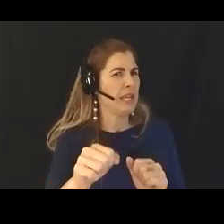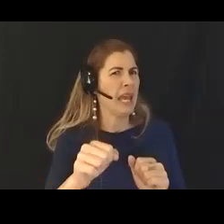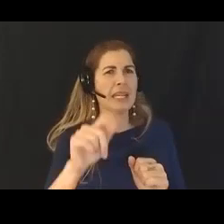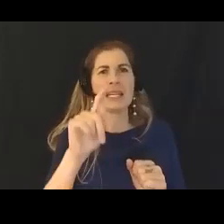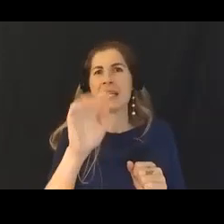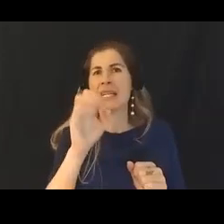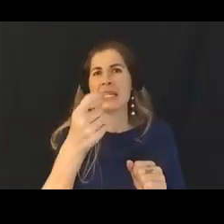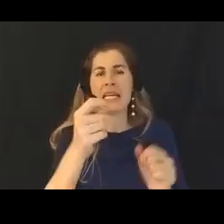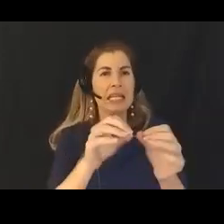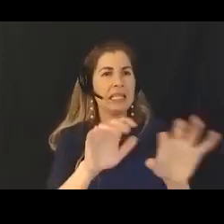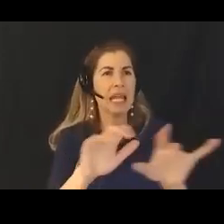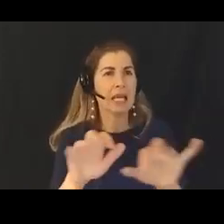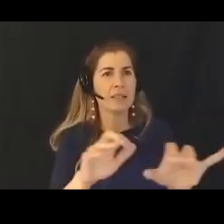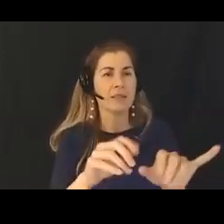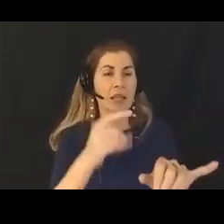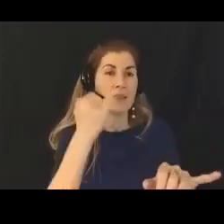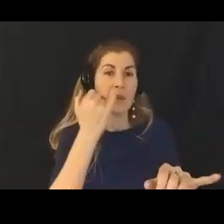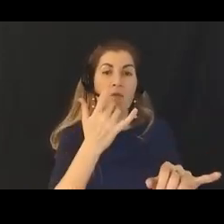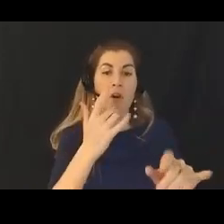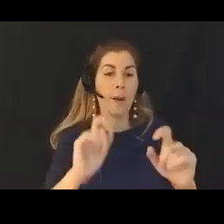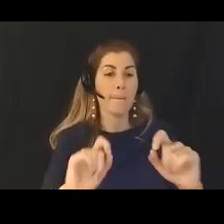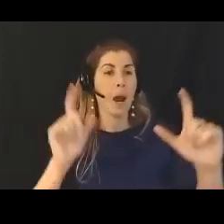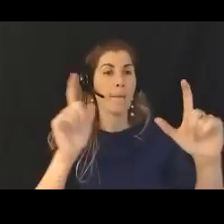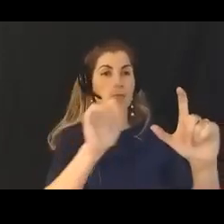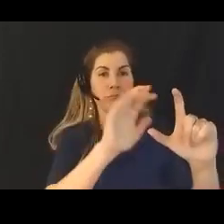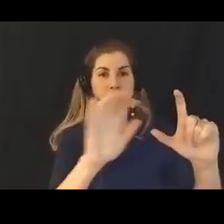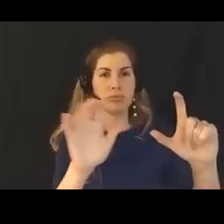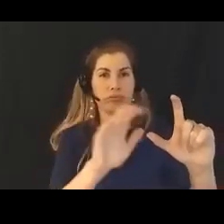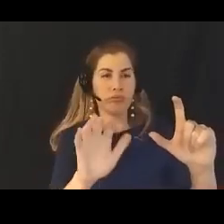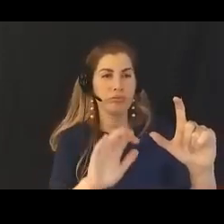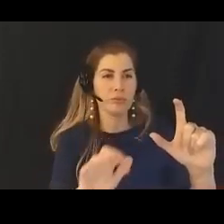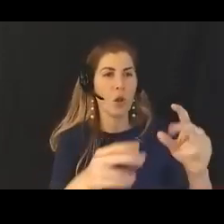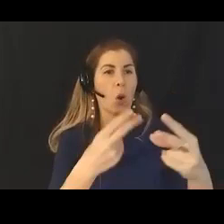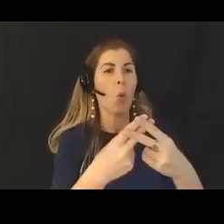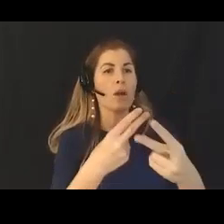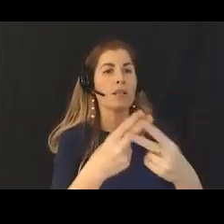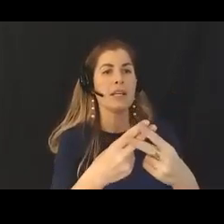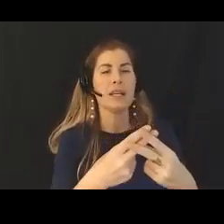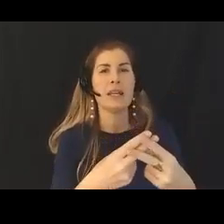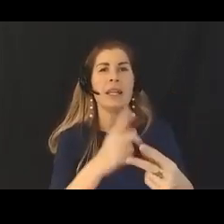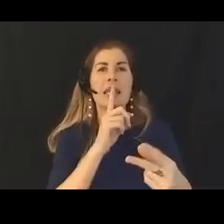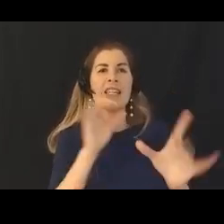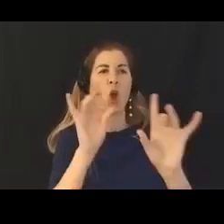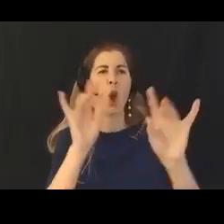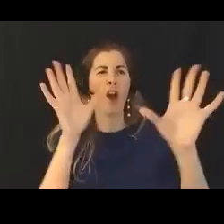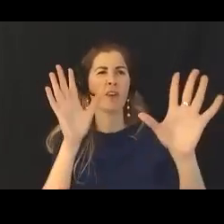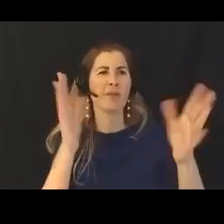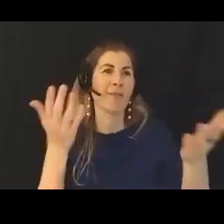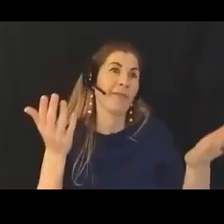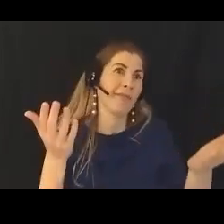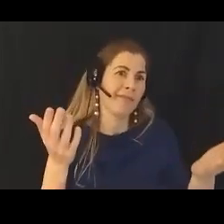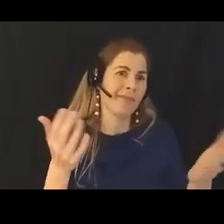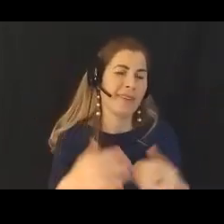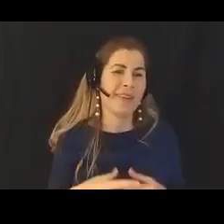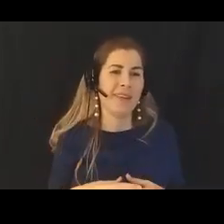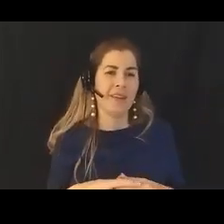text button. So if you do a little text box, quarantine is awful, right? Something like that.